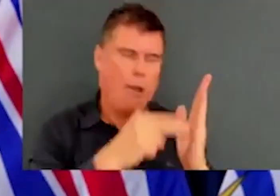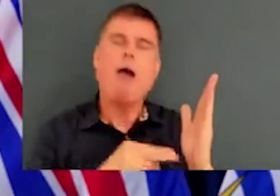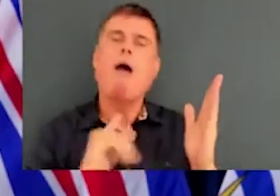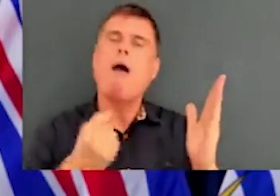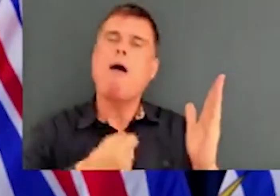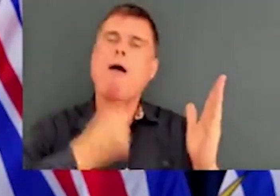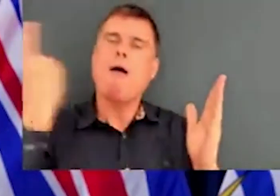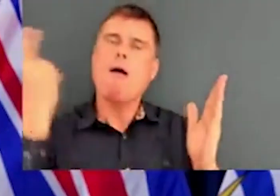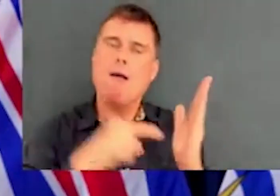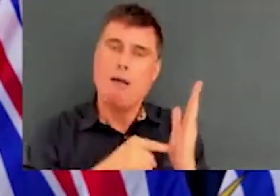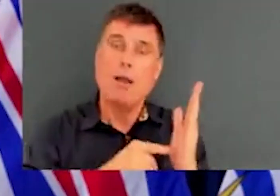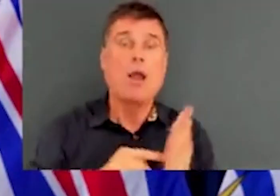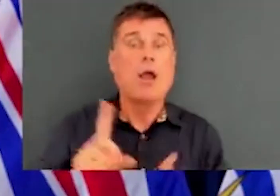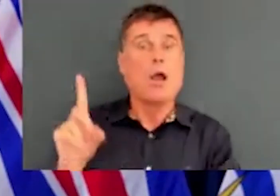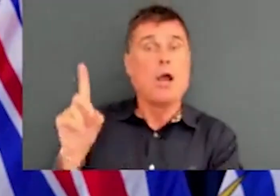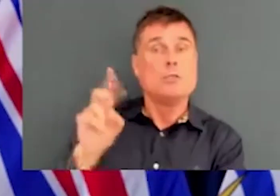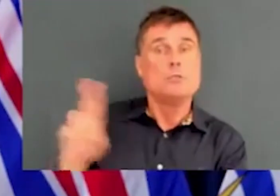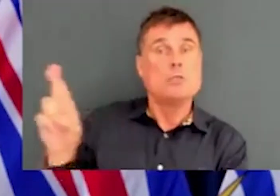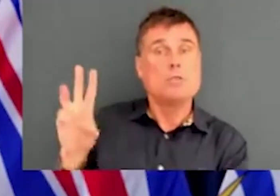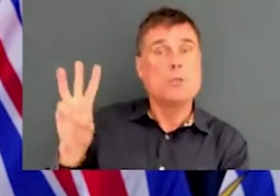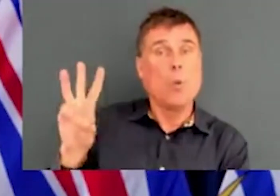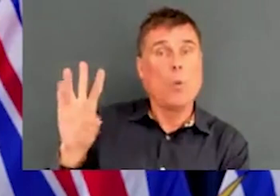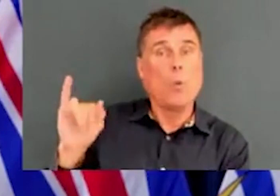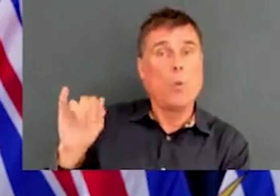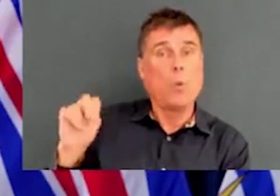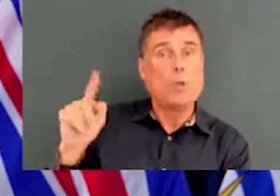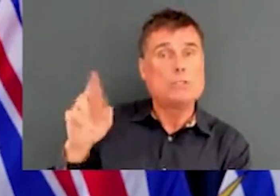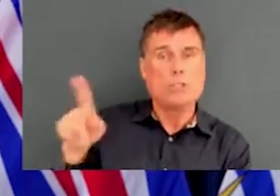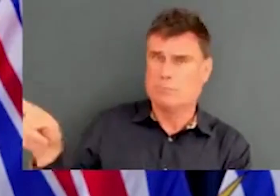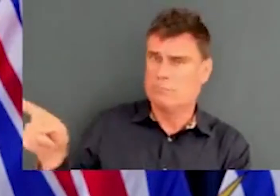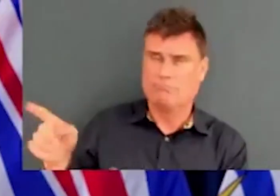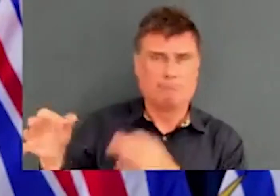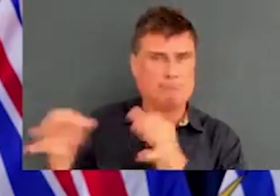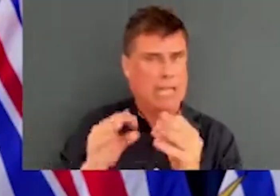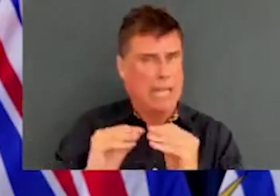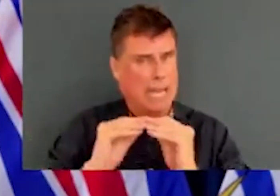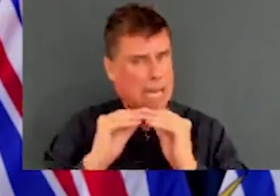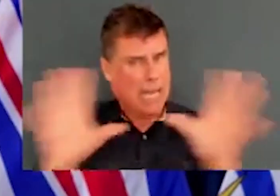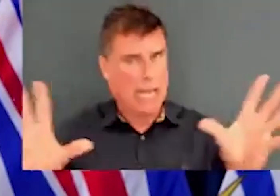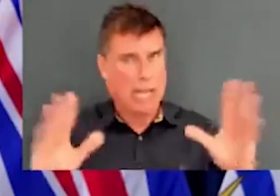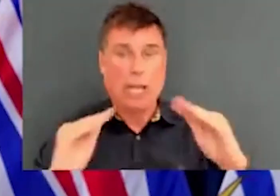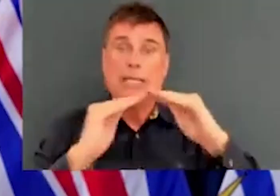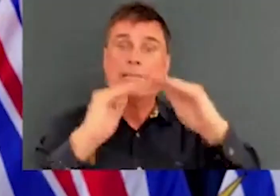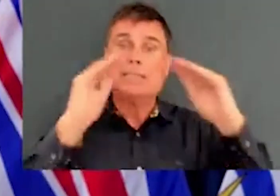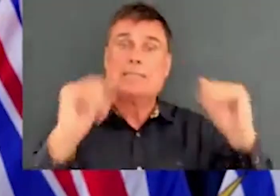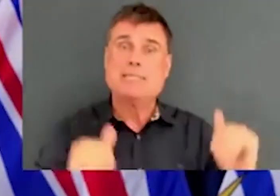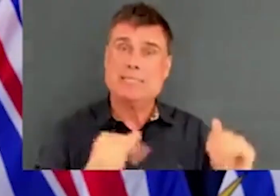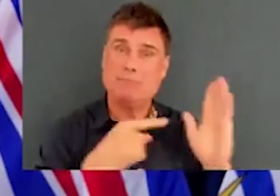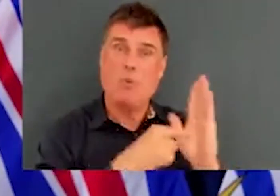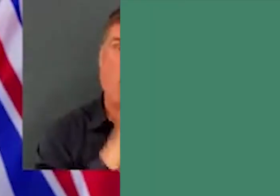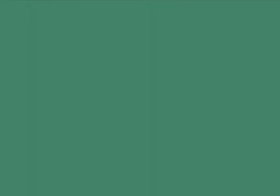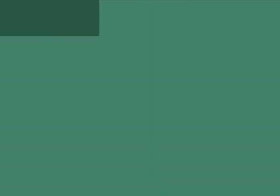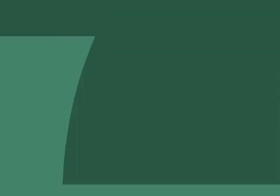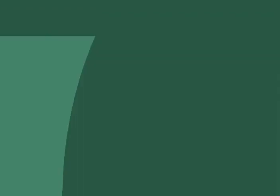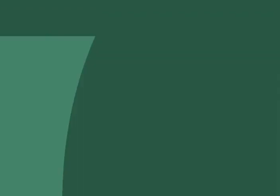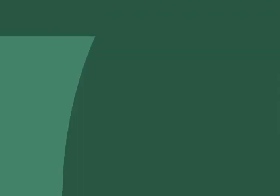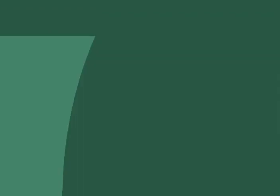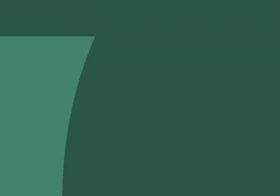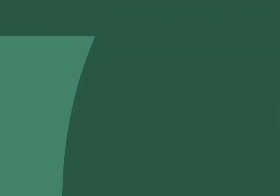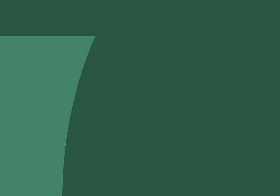was bizarrely complicated and needed major reform, and that's what we're doing.